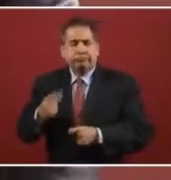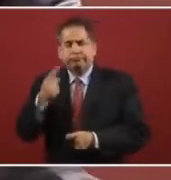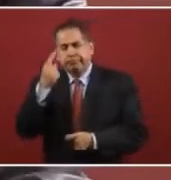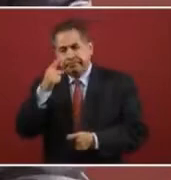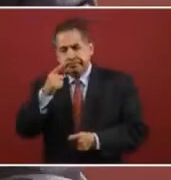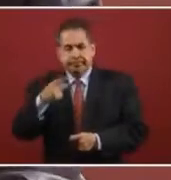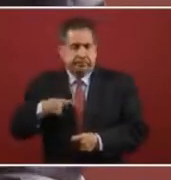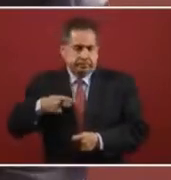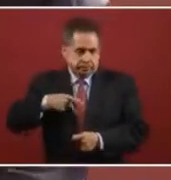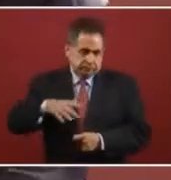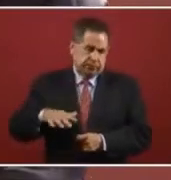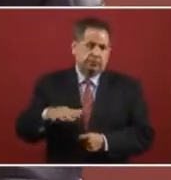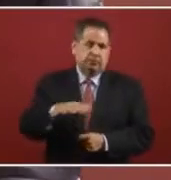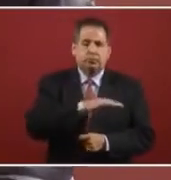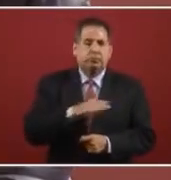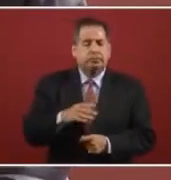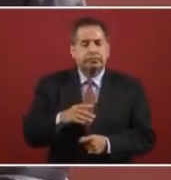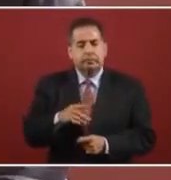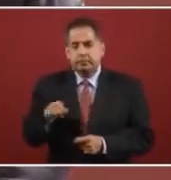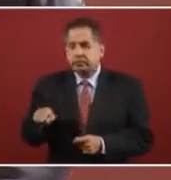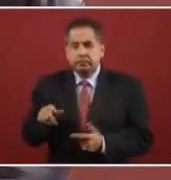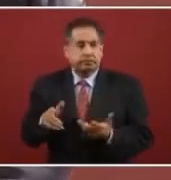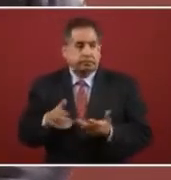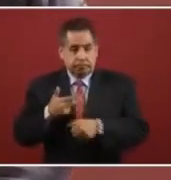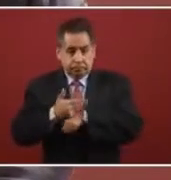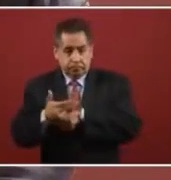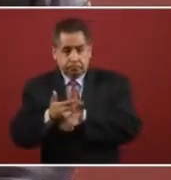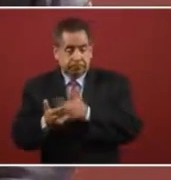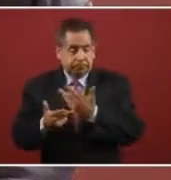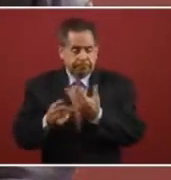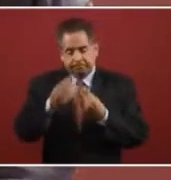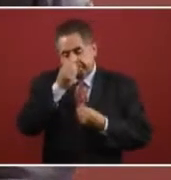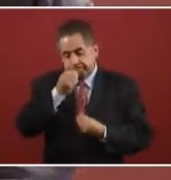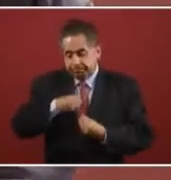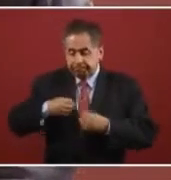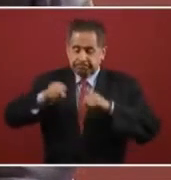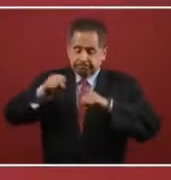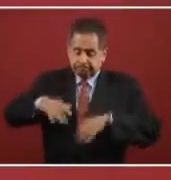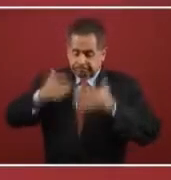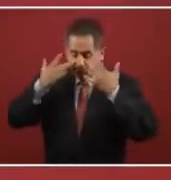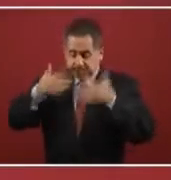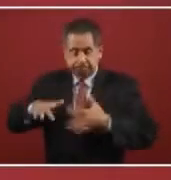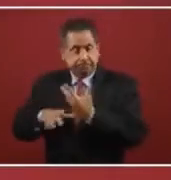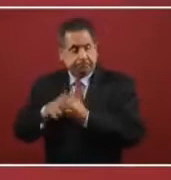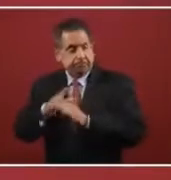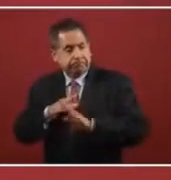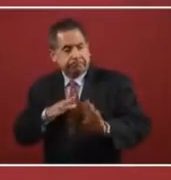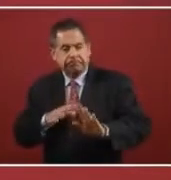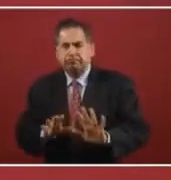investment in order that the people will not be left without